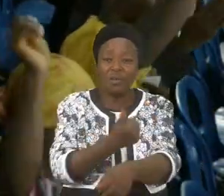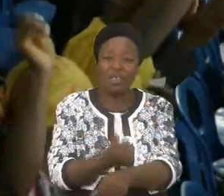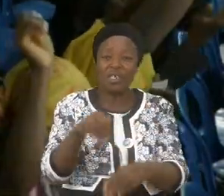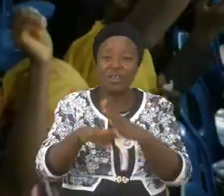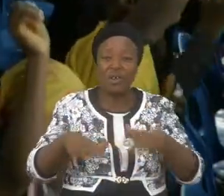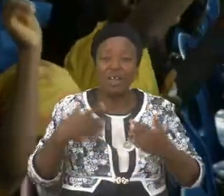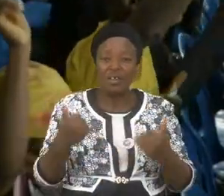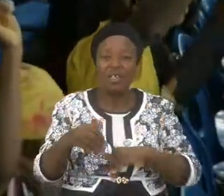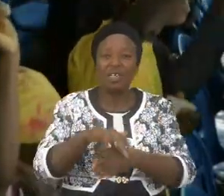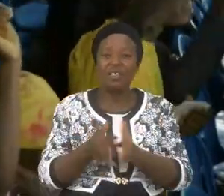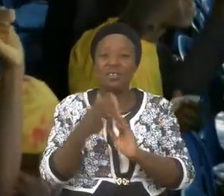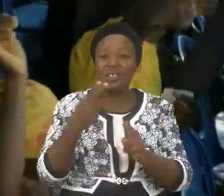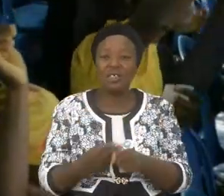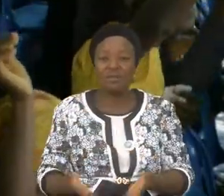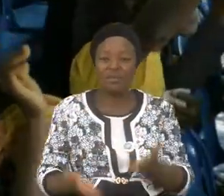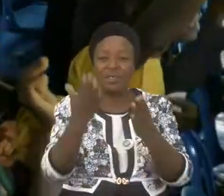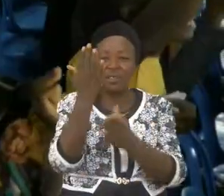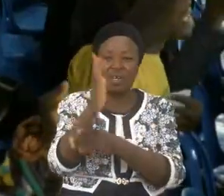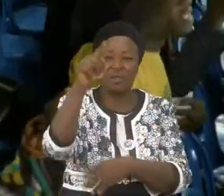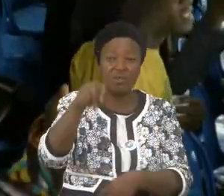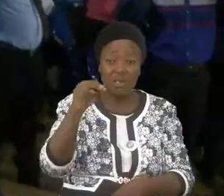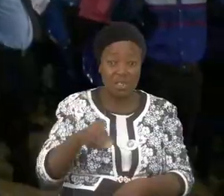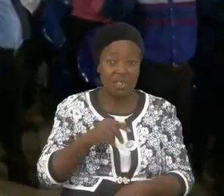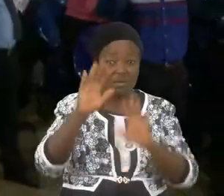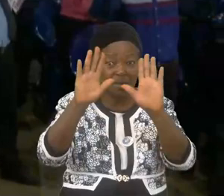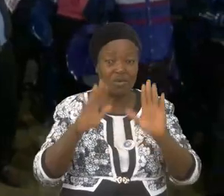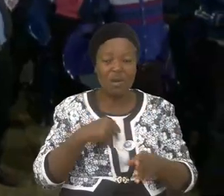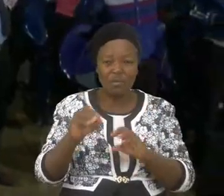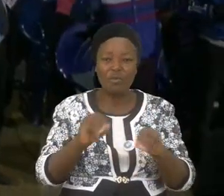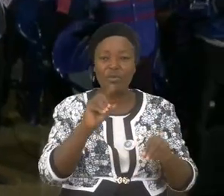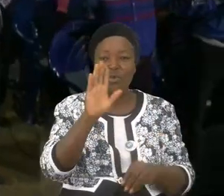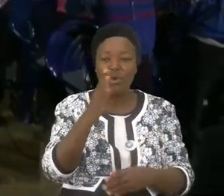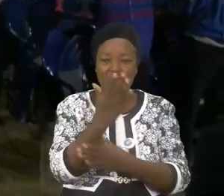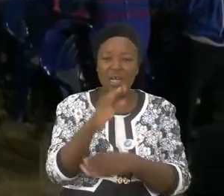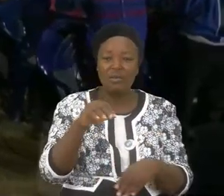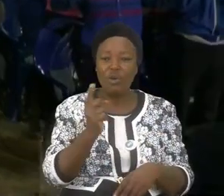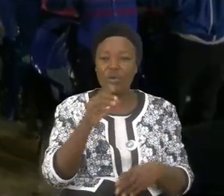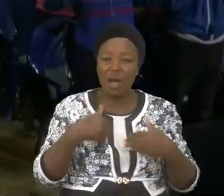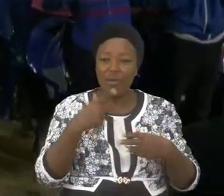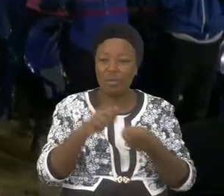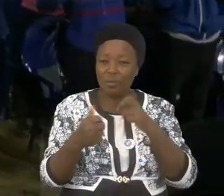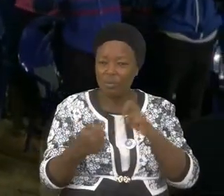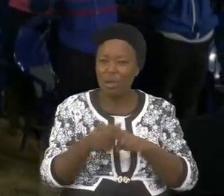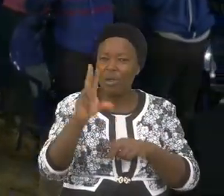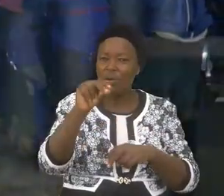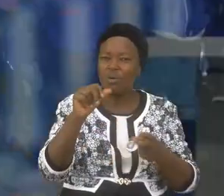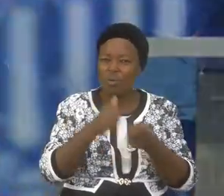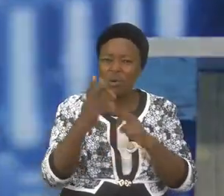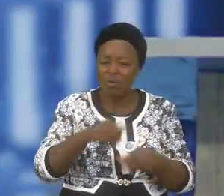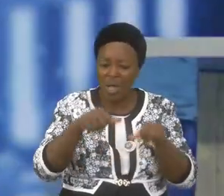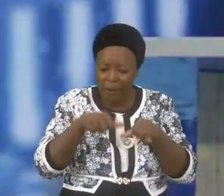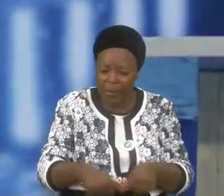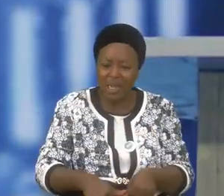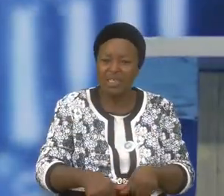your hand where you have the problem. No problem should abide and remain in your body, in your heart, in